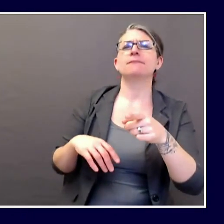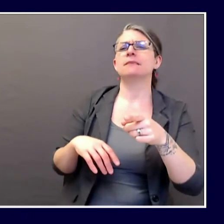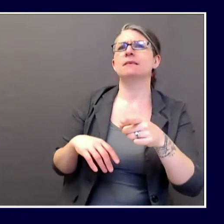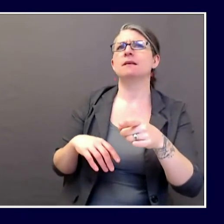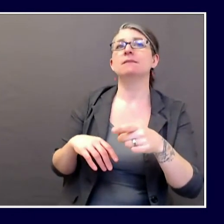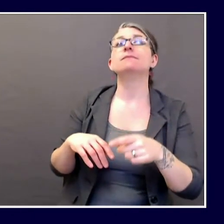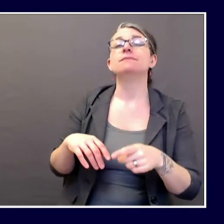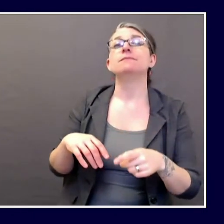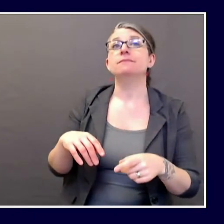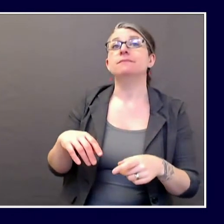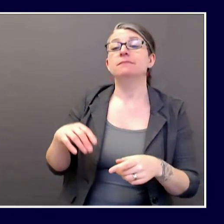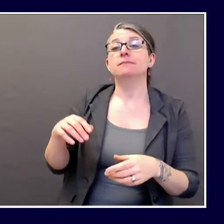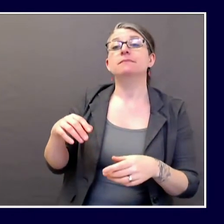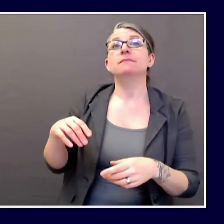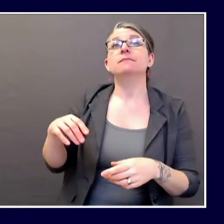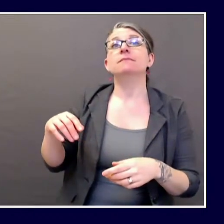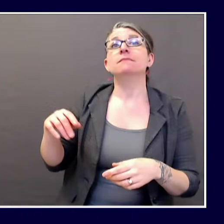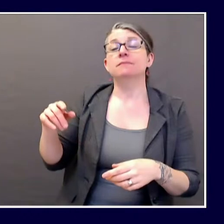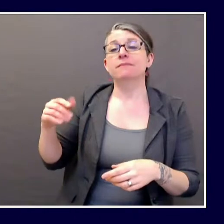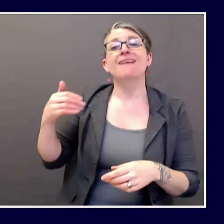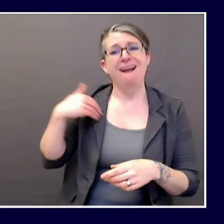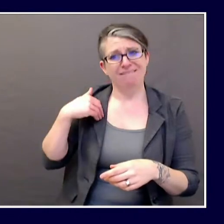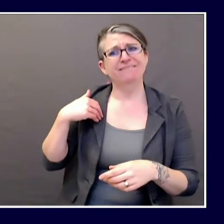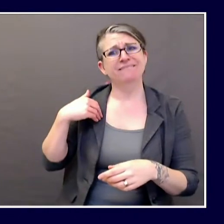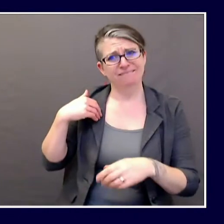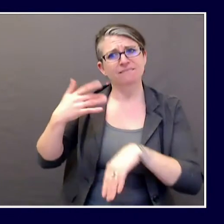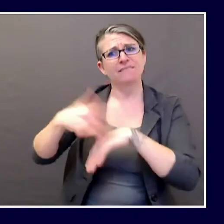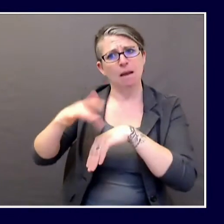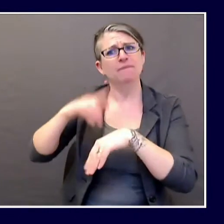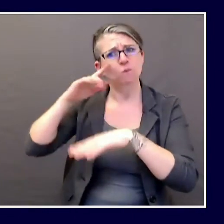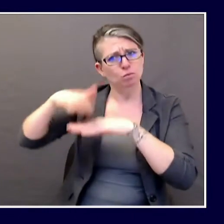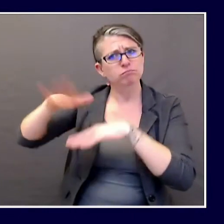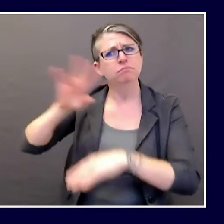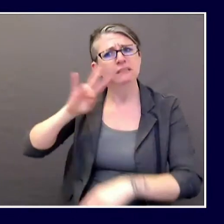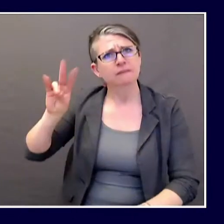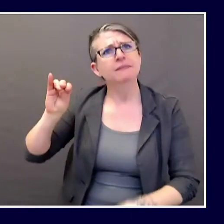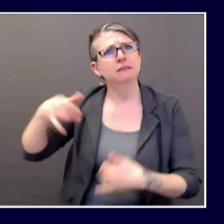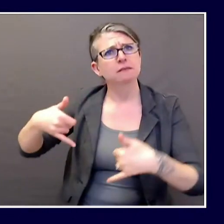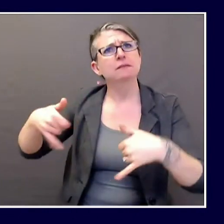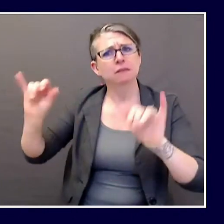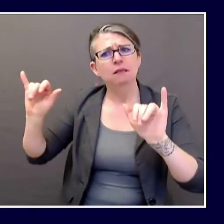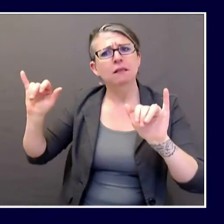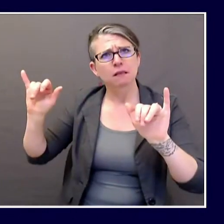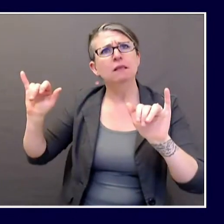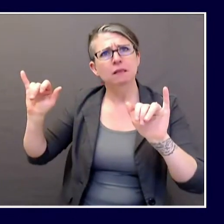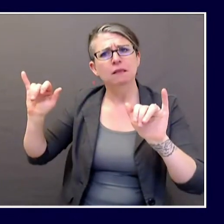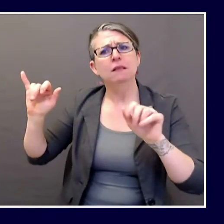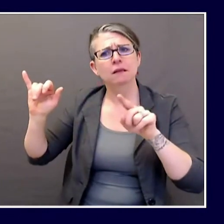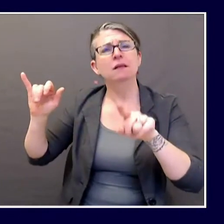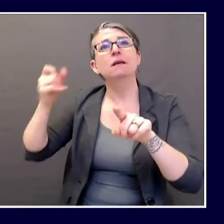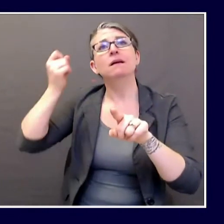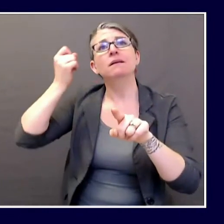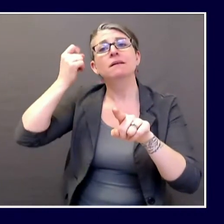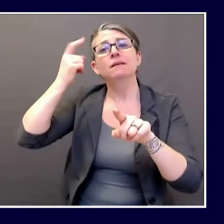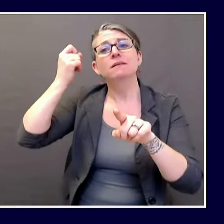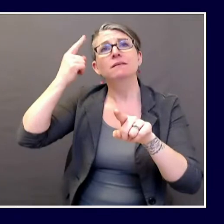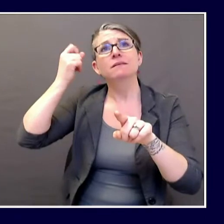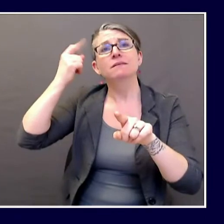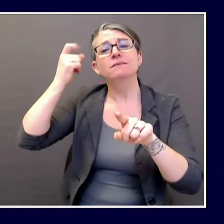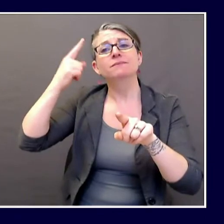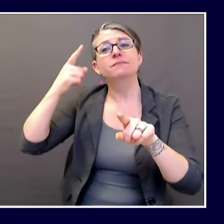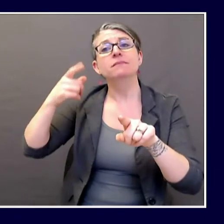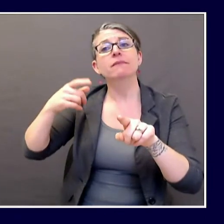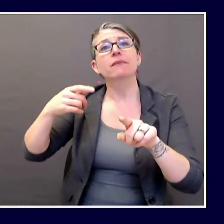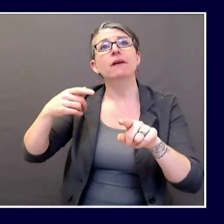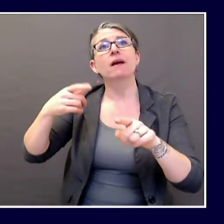concern predated the educator childcare worker piece, and it hasn't really changed in numerical relative